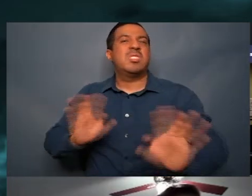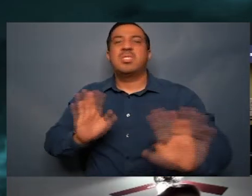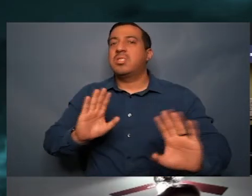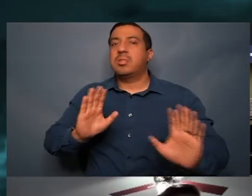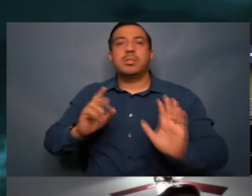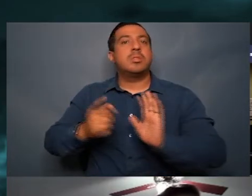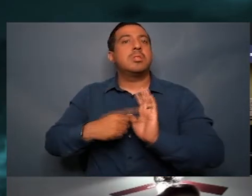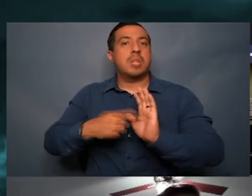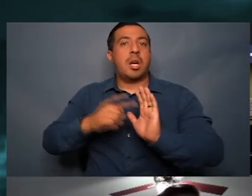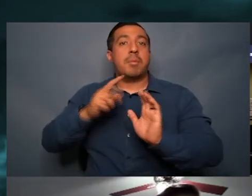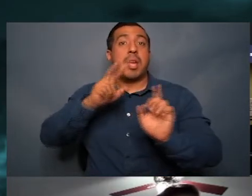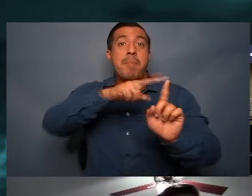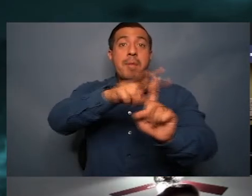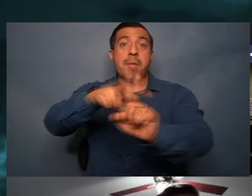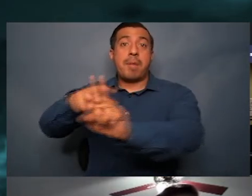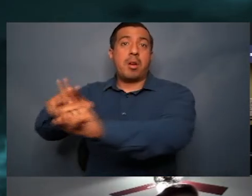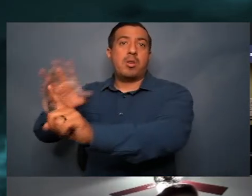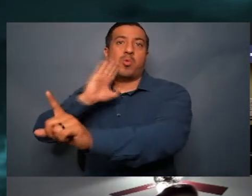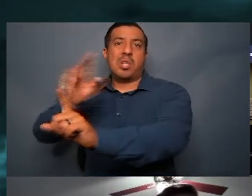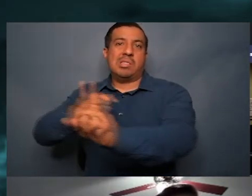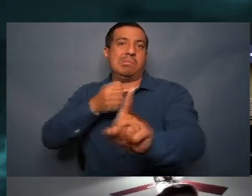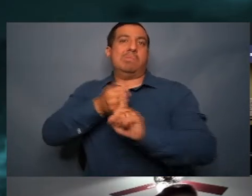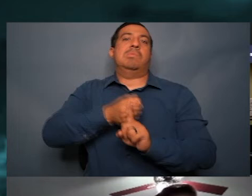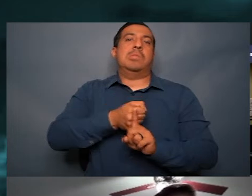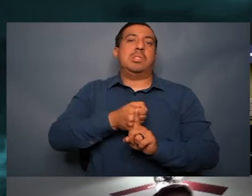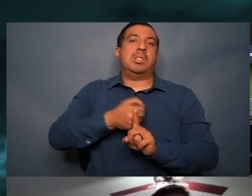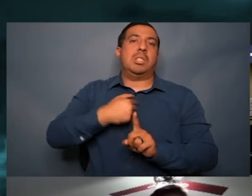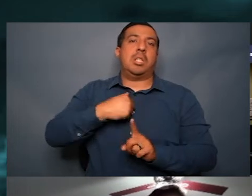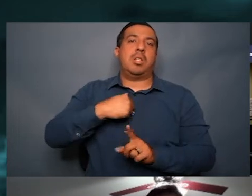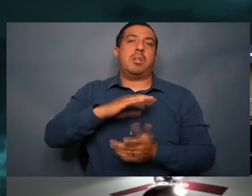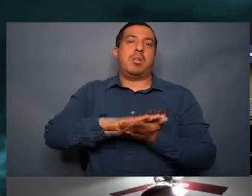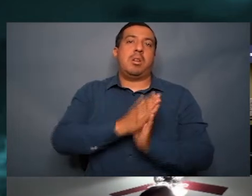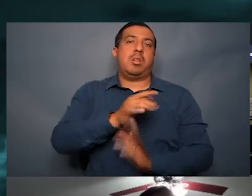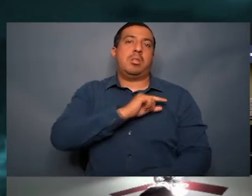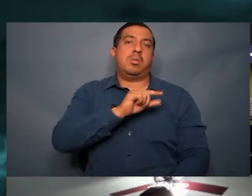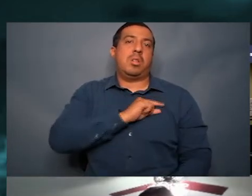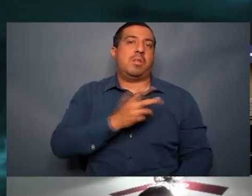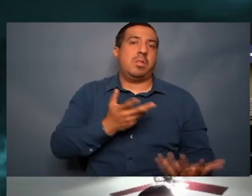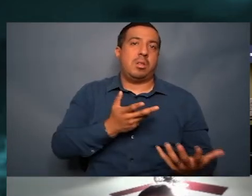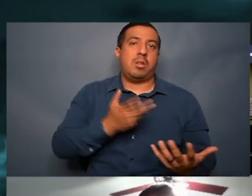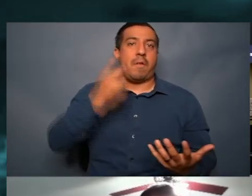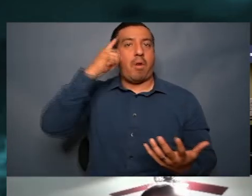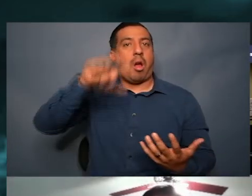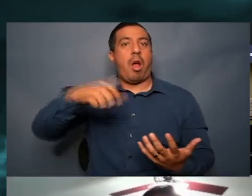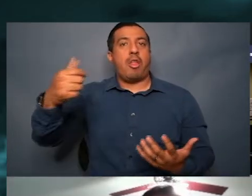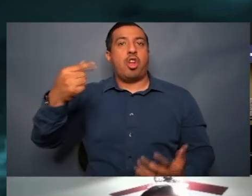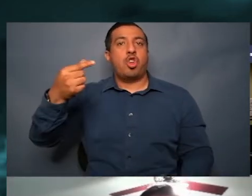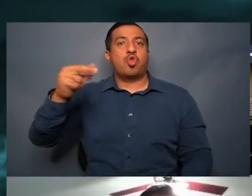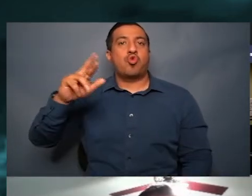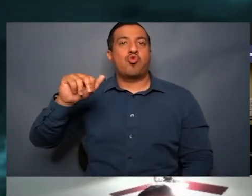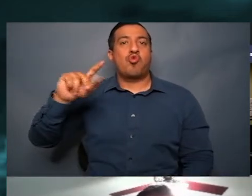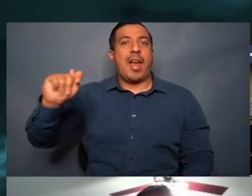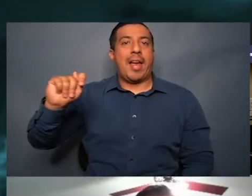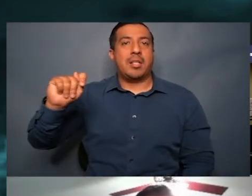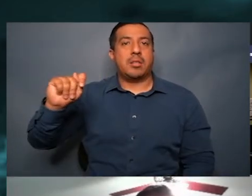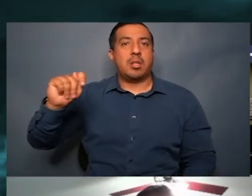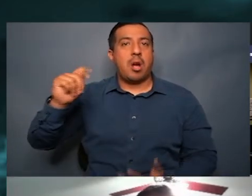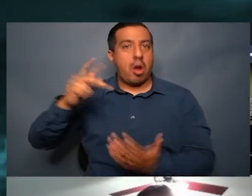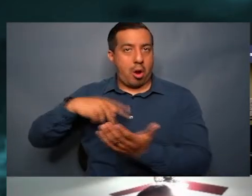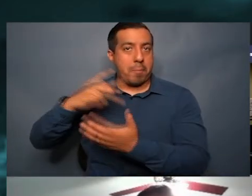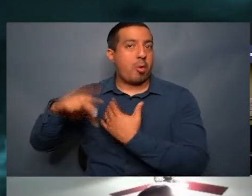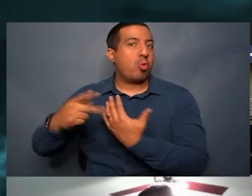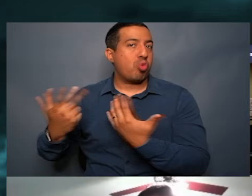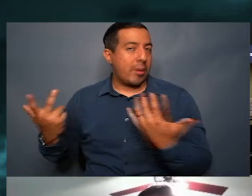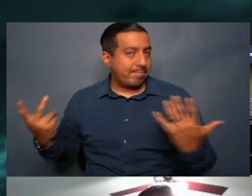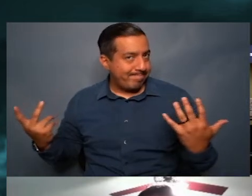will affect your eligibility in some of the other grant programs. So there are